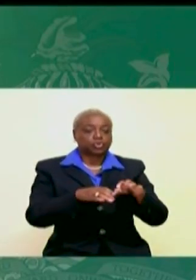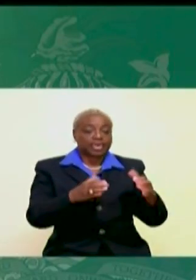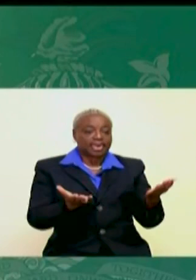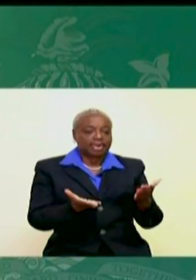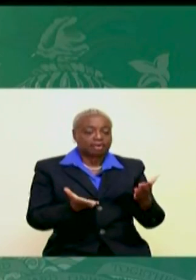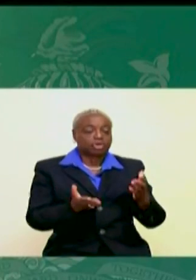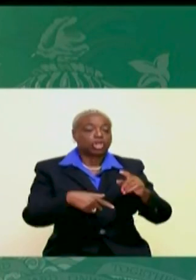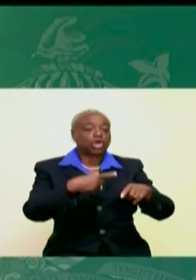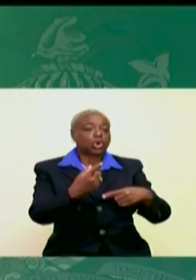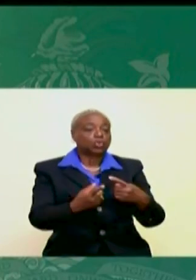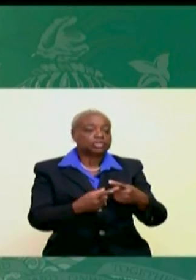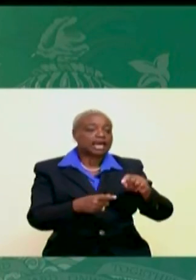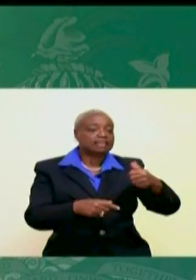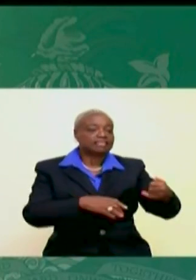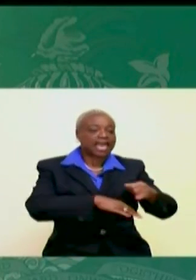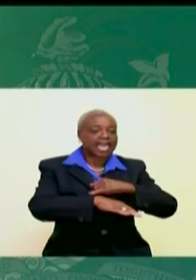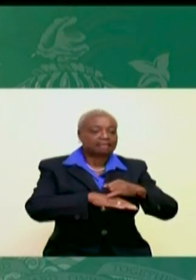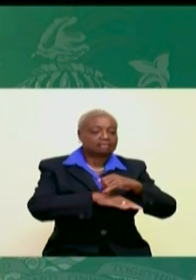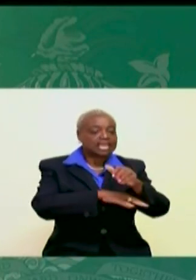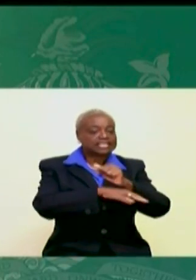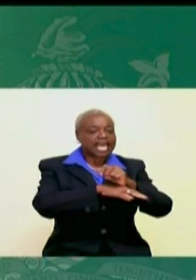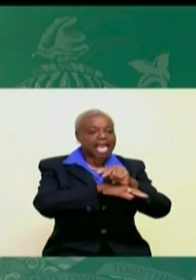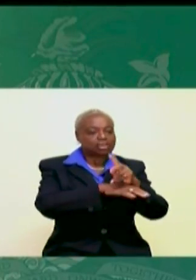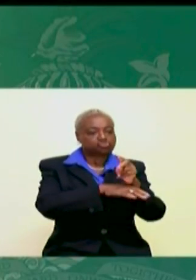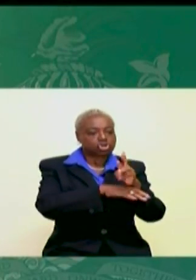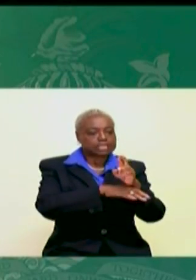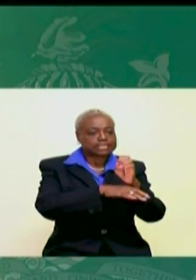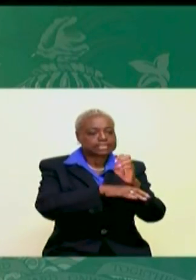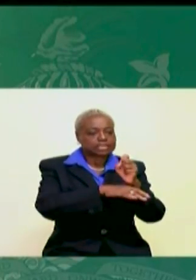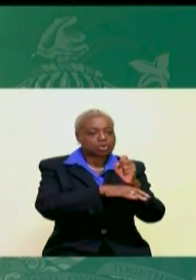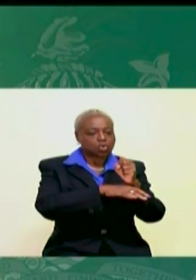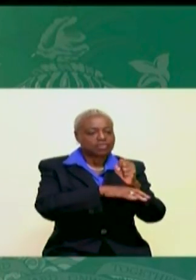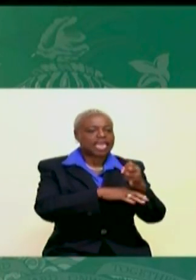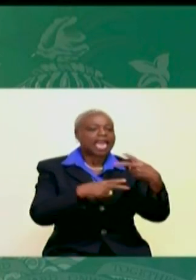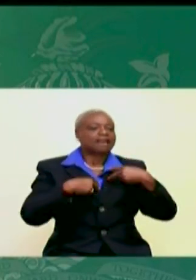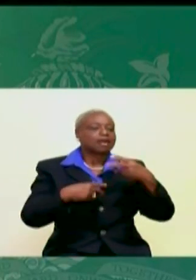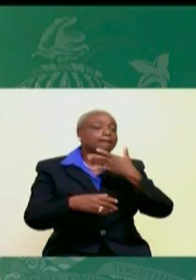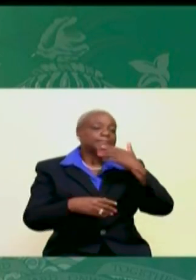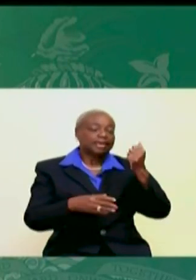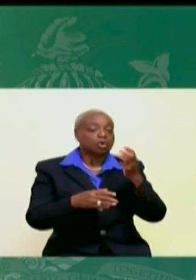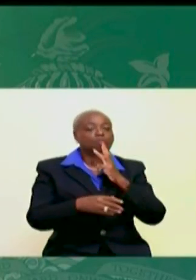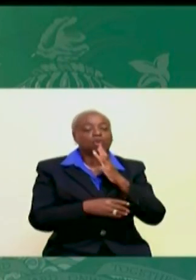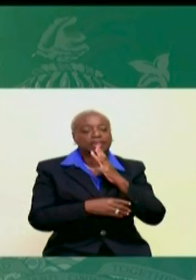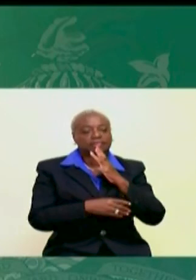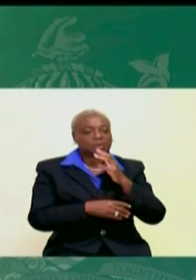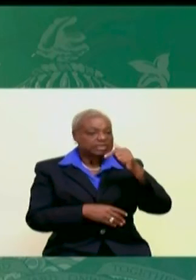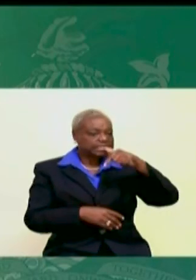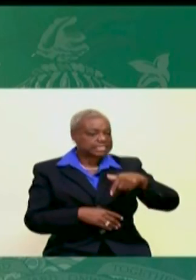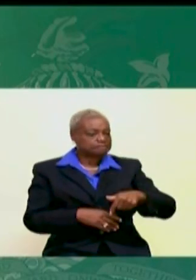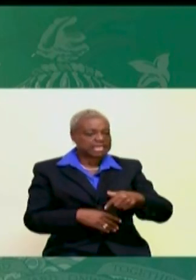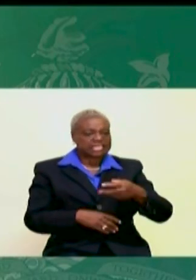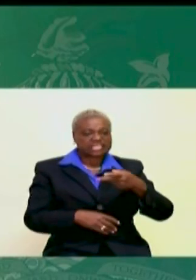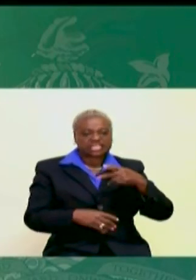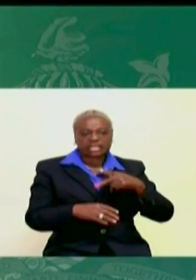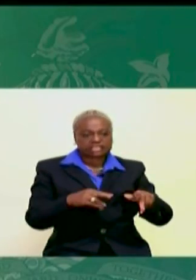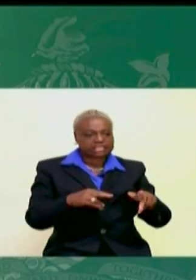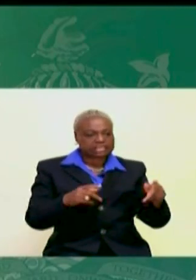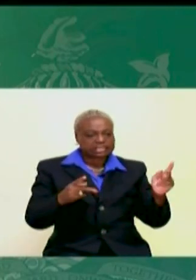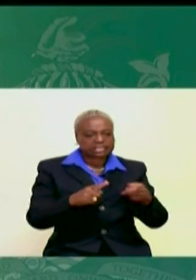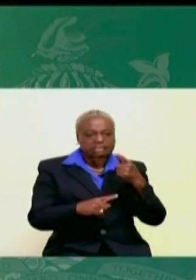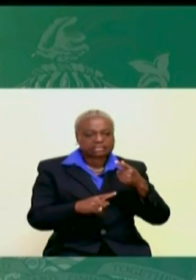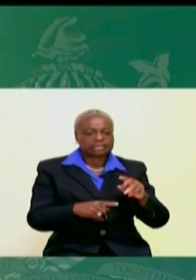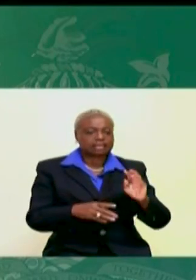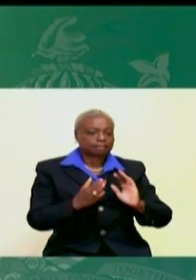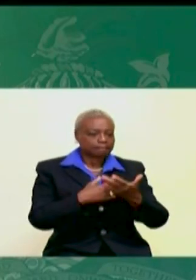if they had better water. I was insulted by that, Madam Speaker. Deeply insulted by that. And Madam Speaker,